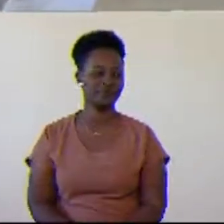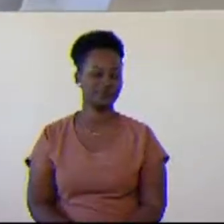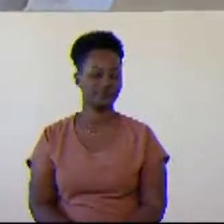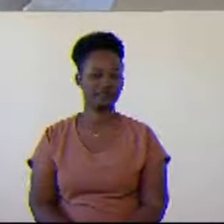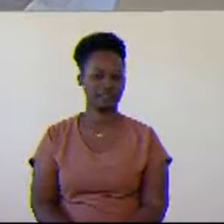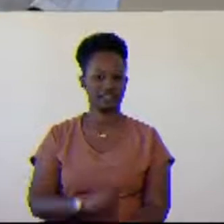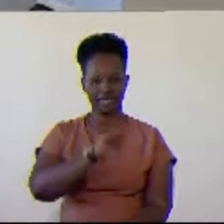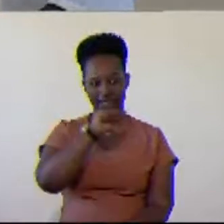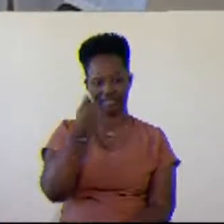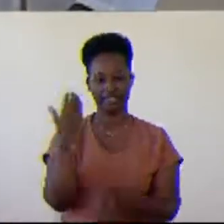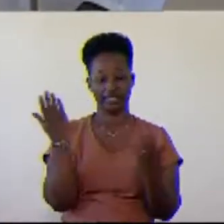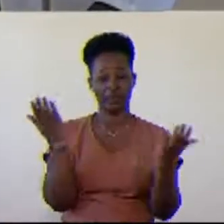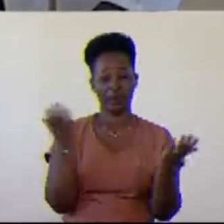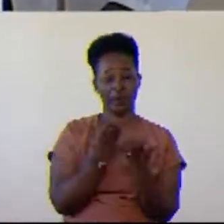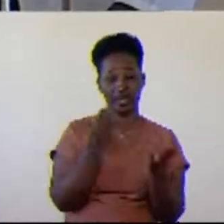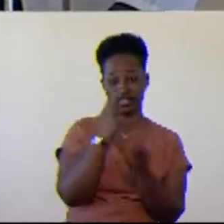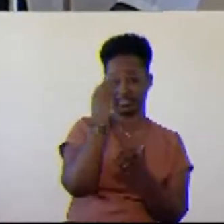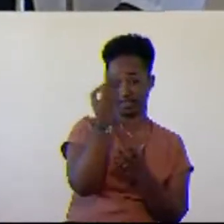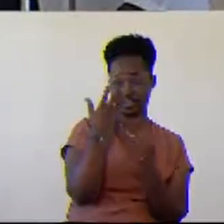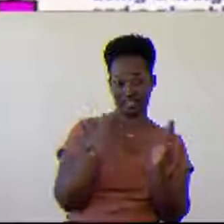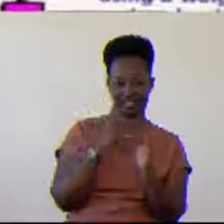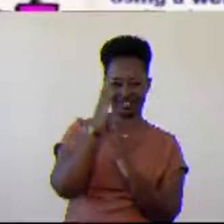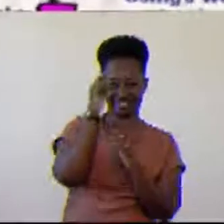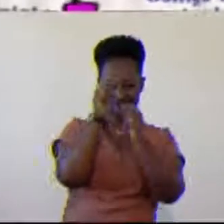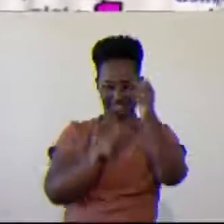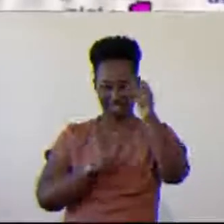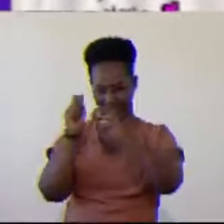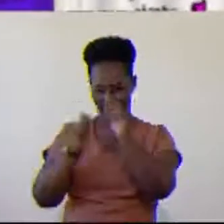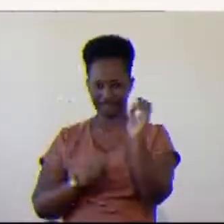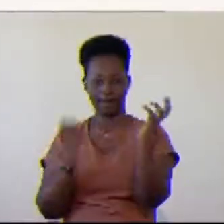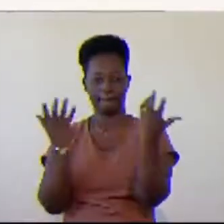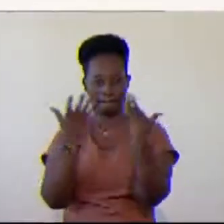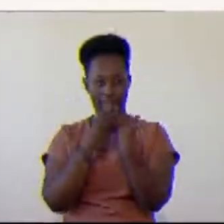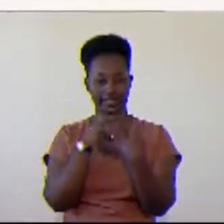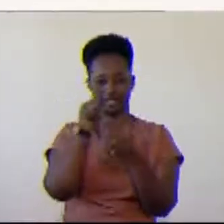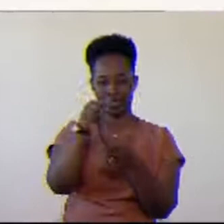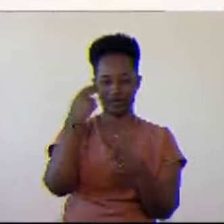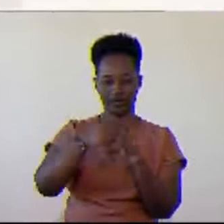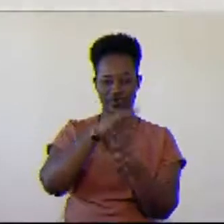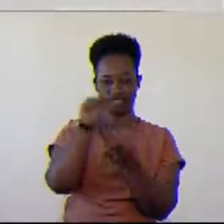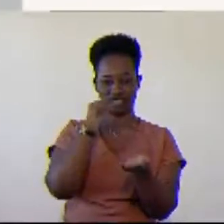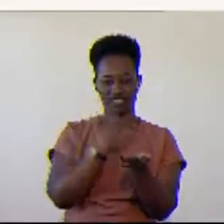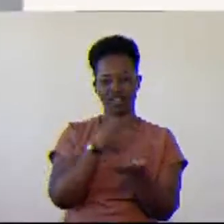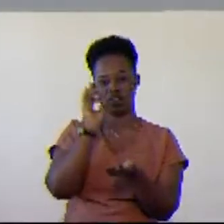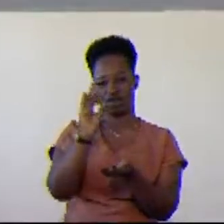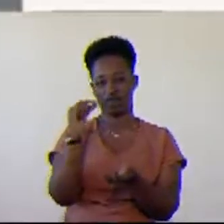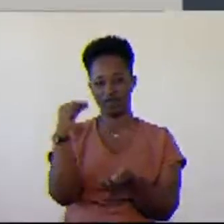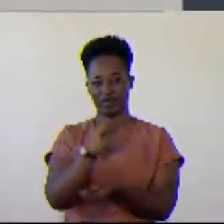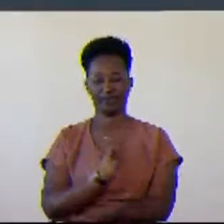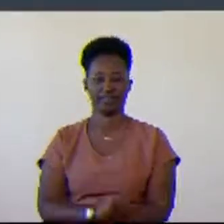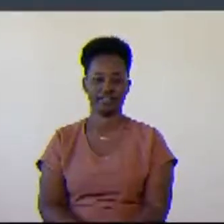Where the three lines meet is the center of gravity. That one we have talked about it. No problem. Okay.